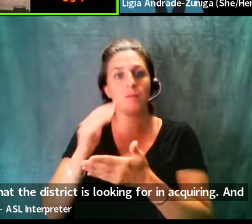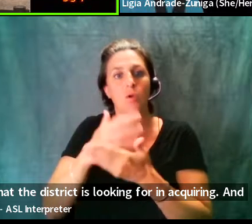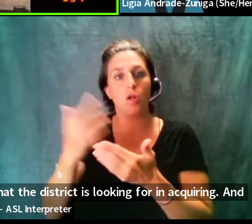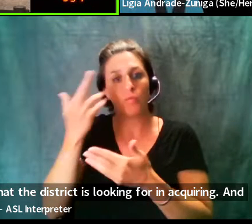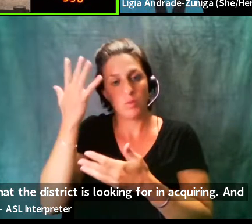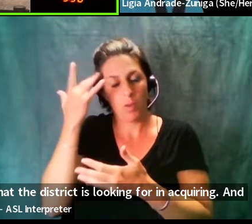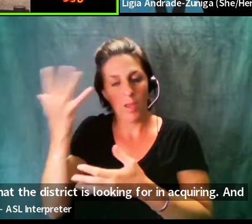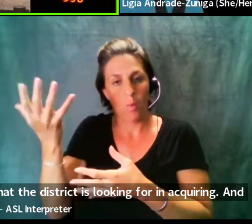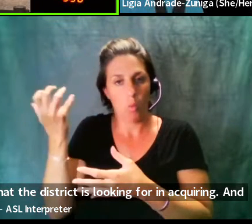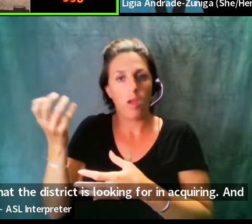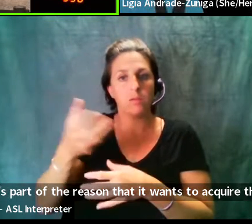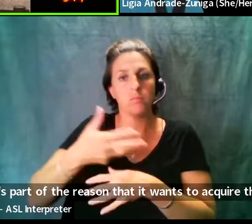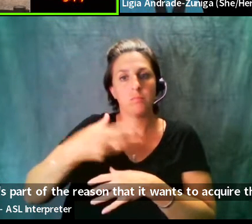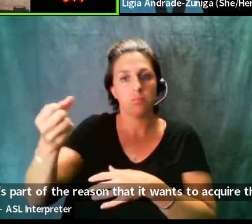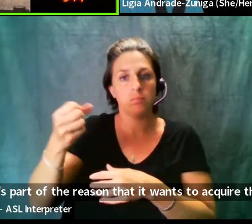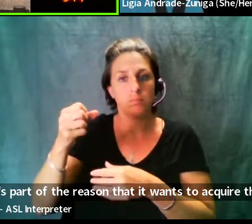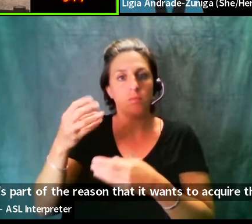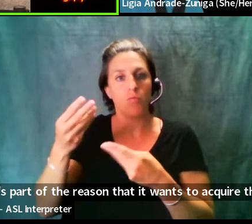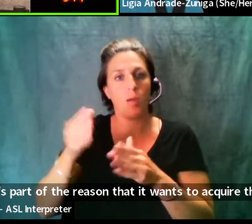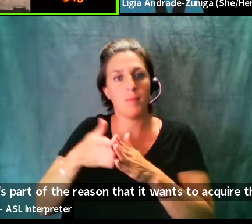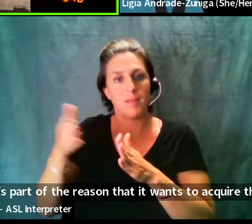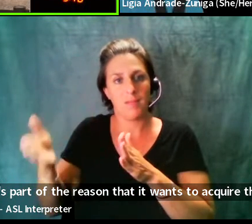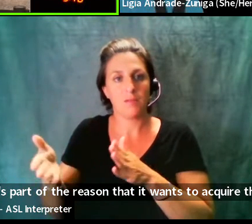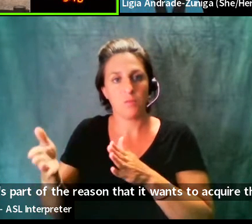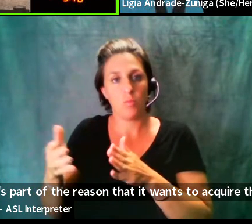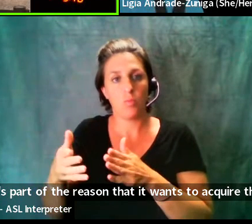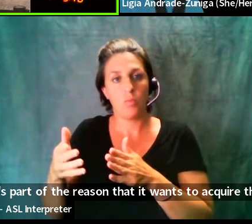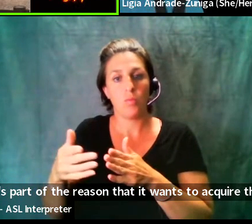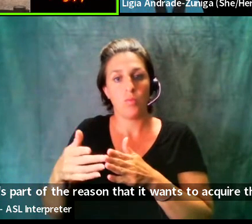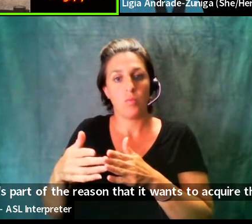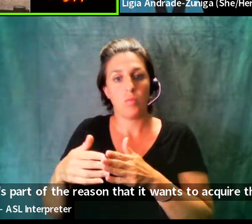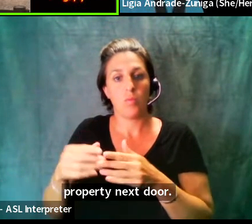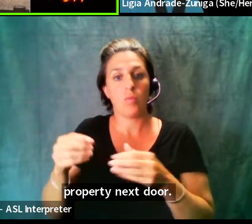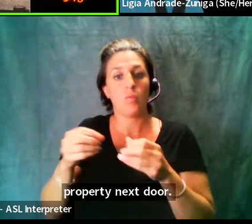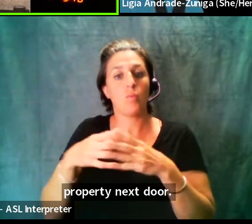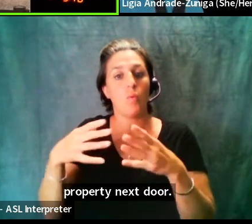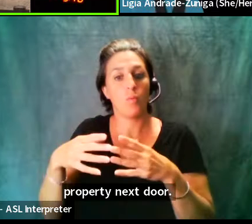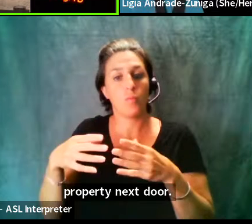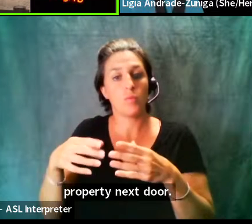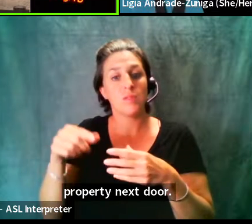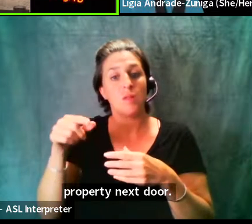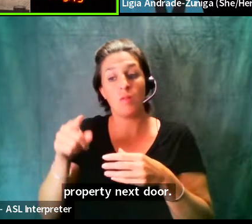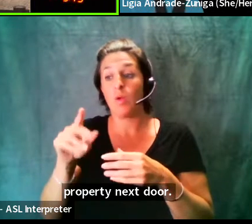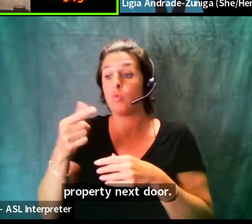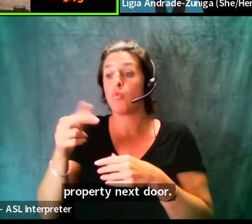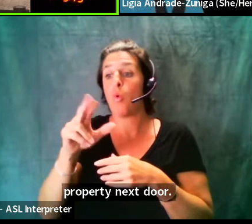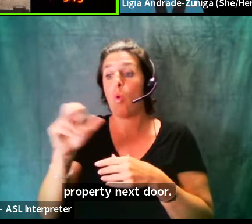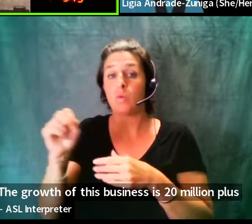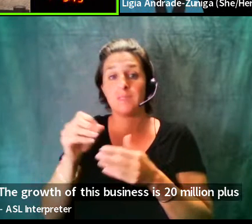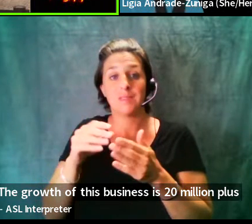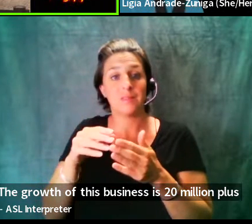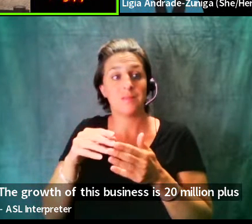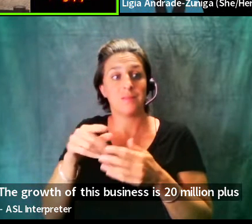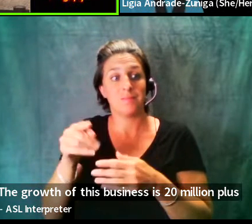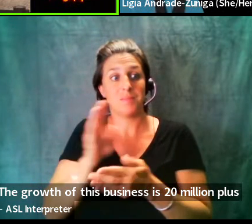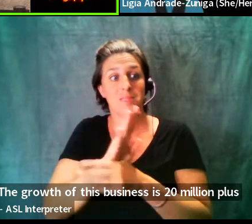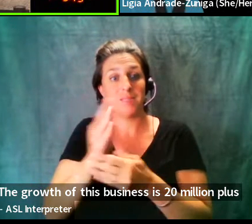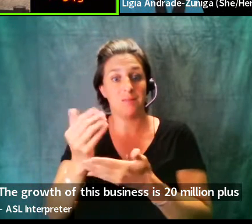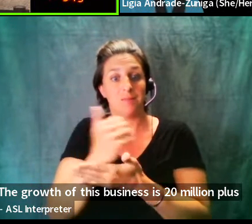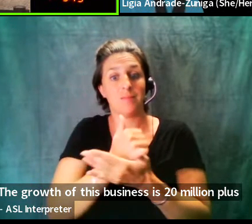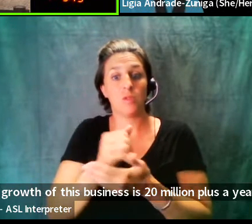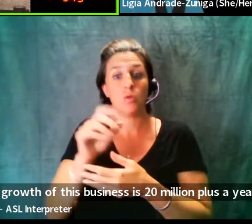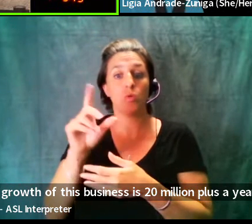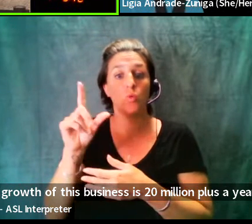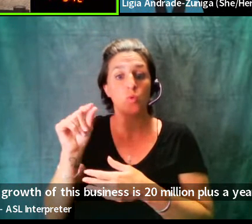the property next door. The gross of this business is 20 million plus a year. If you take this